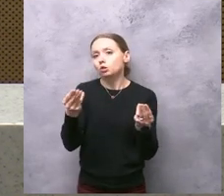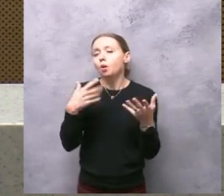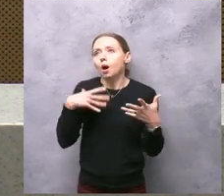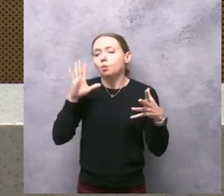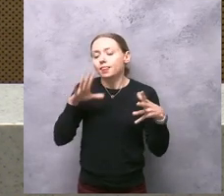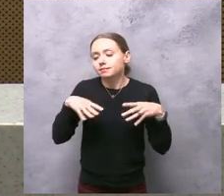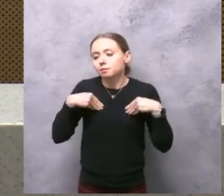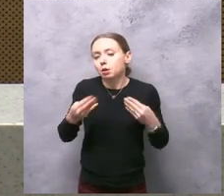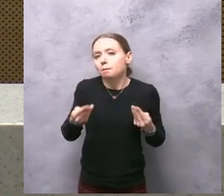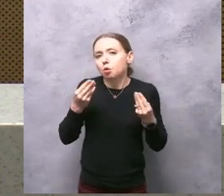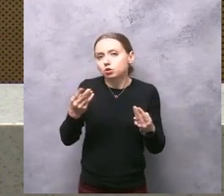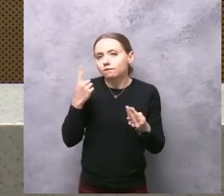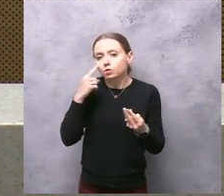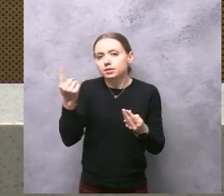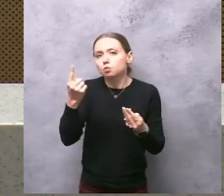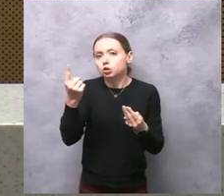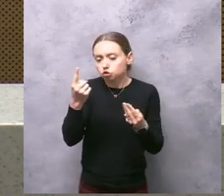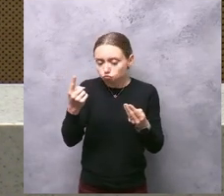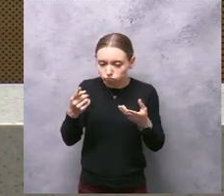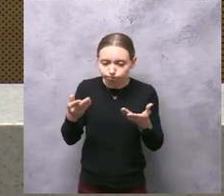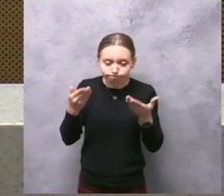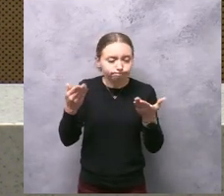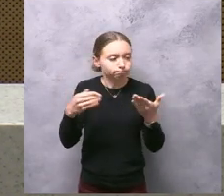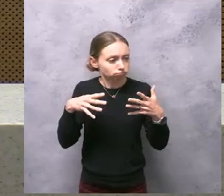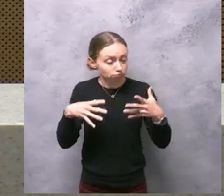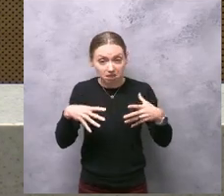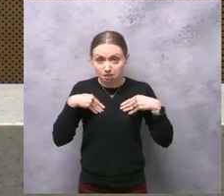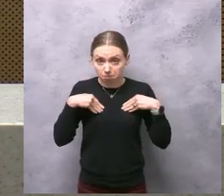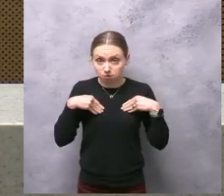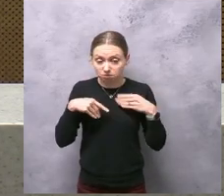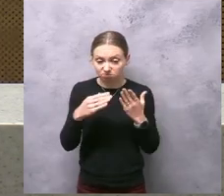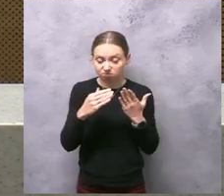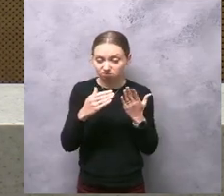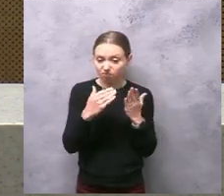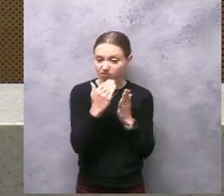amended. So moved, Mr. President. Second.